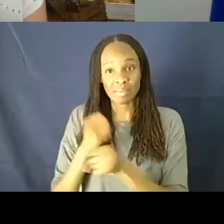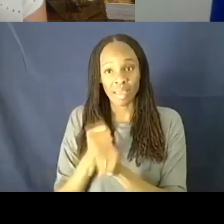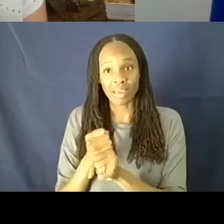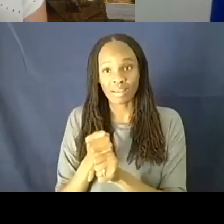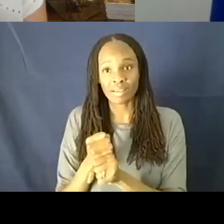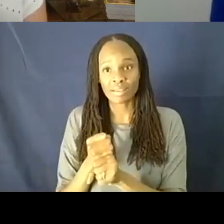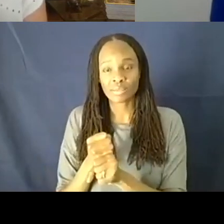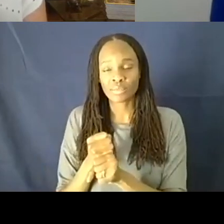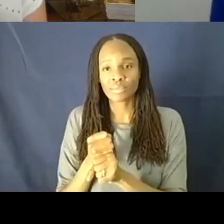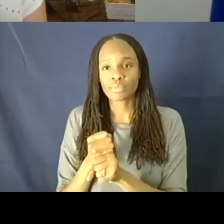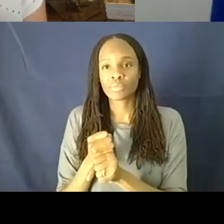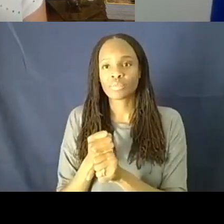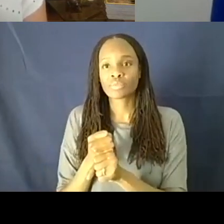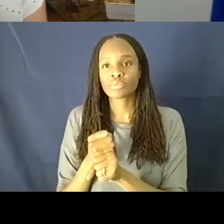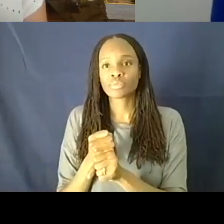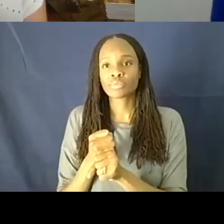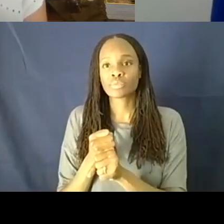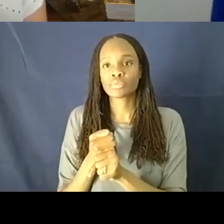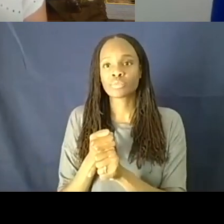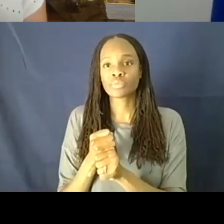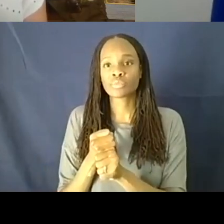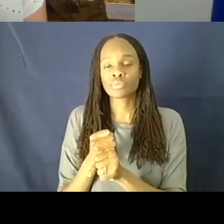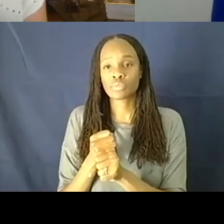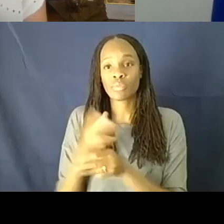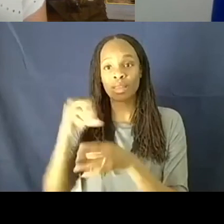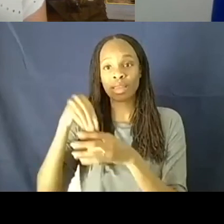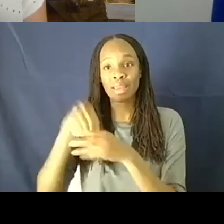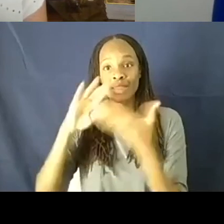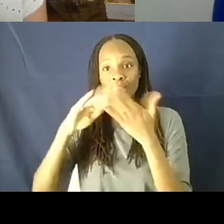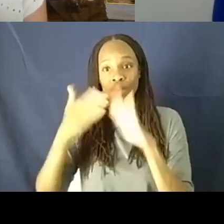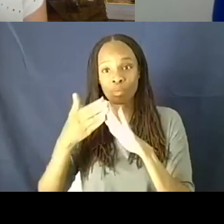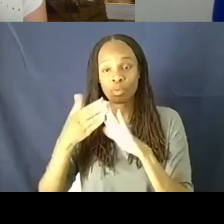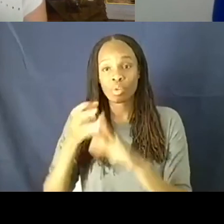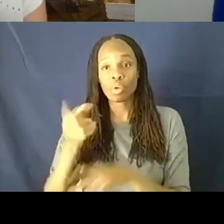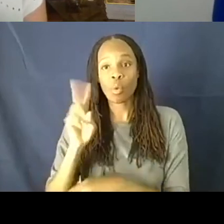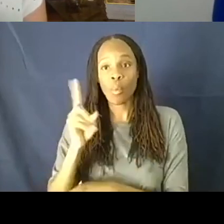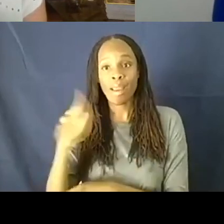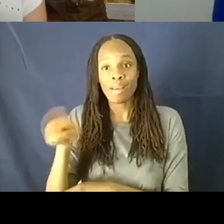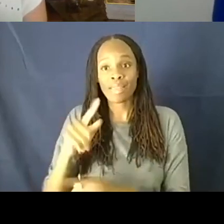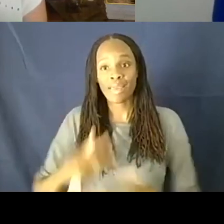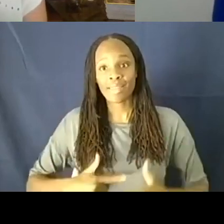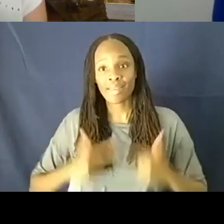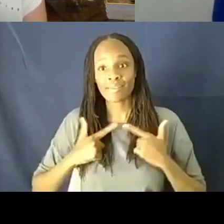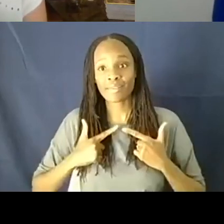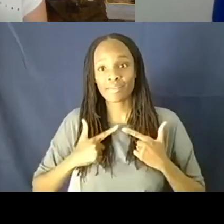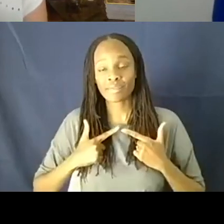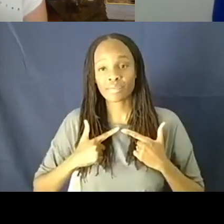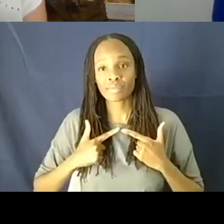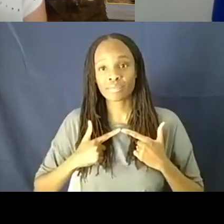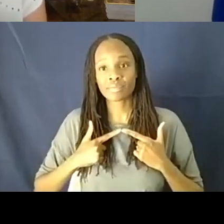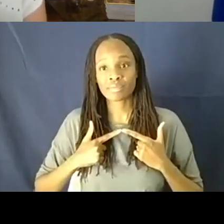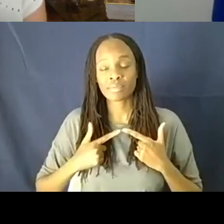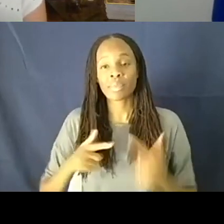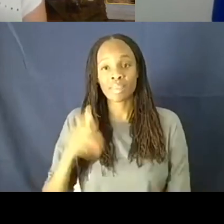in the communities in which they live, and that